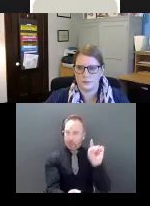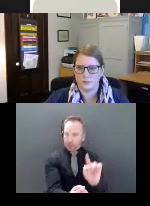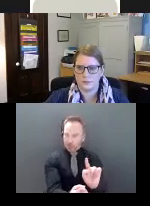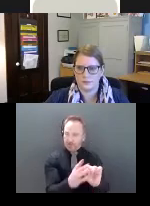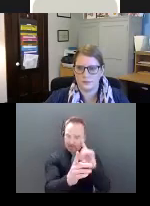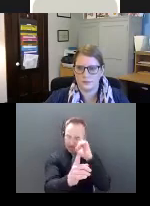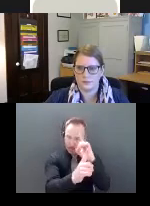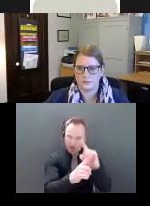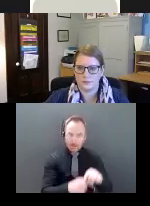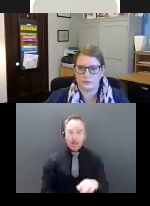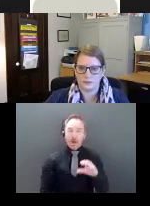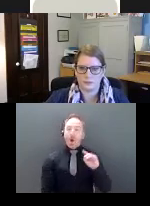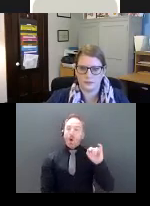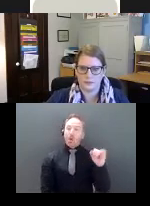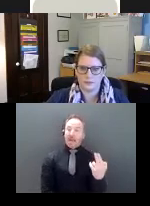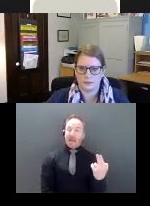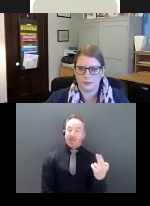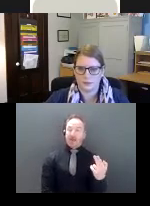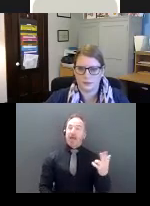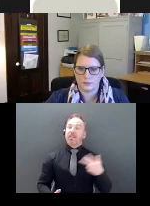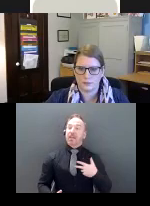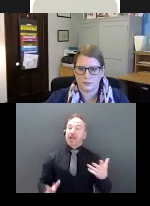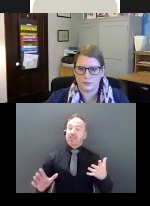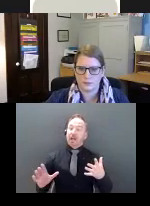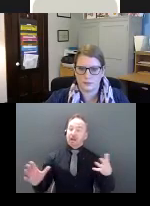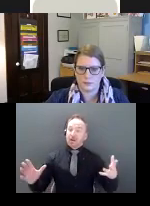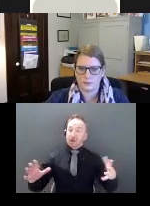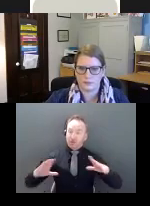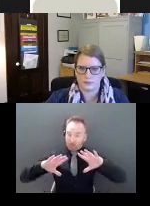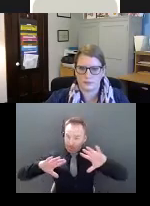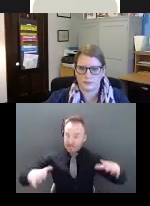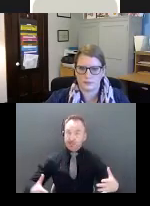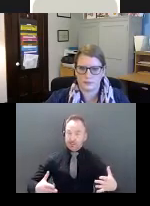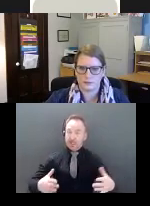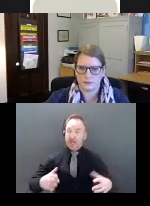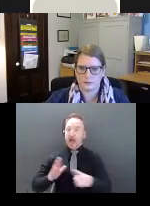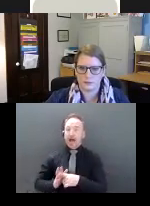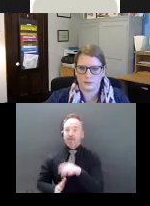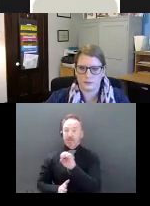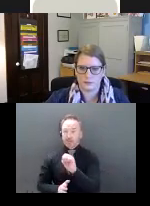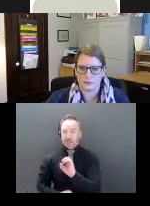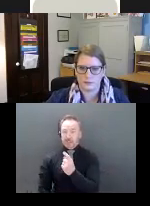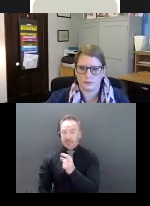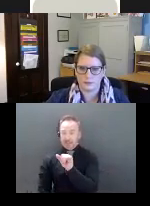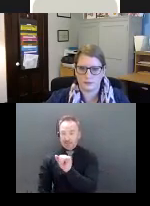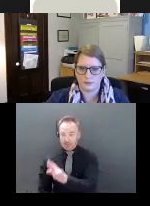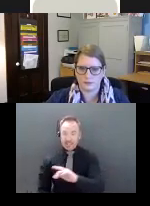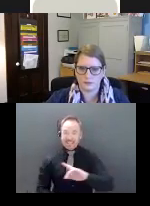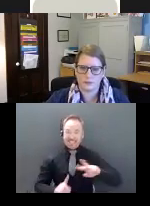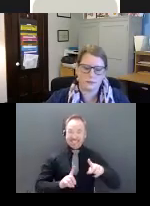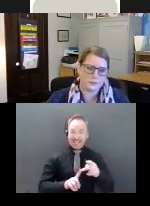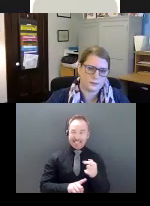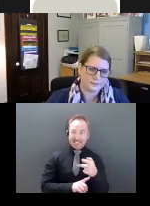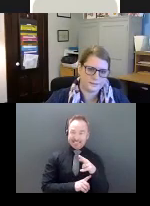a coalition of first stage emergency shelter, second stage housing organizations, and community-based